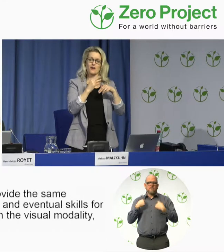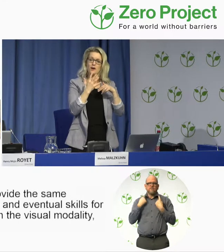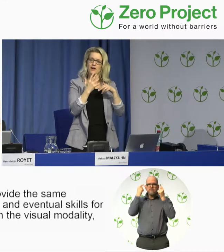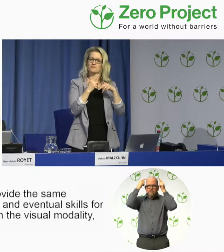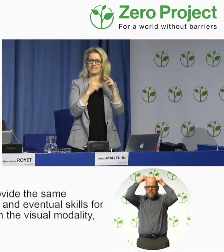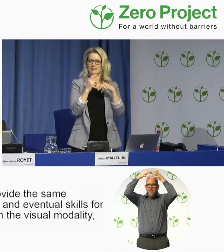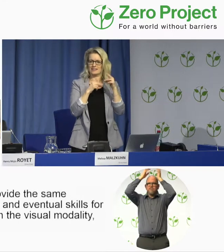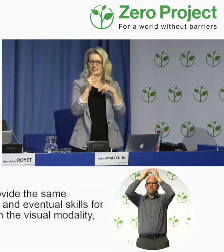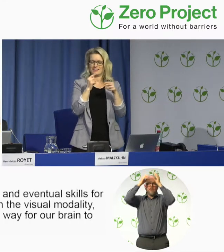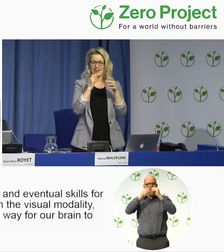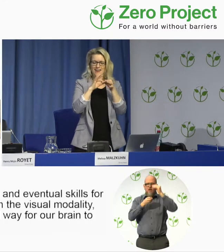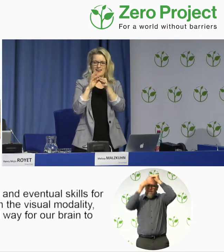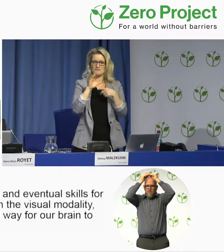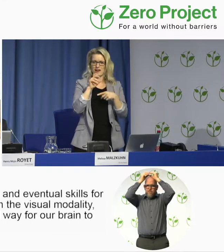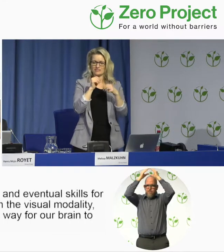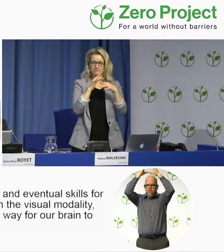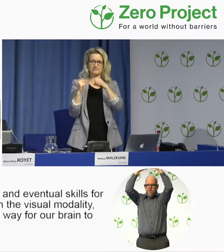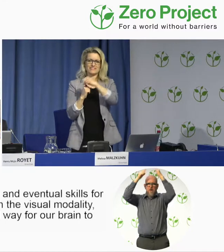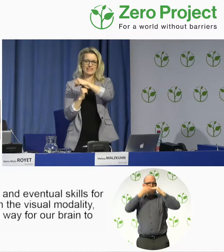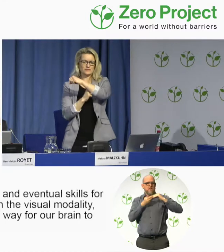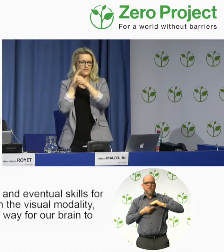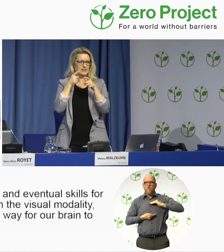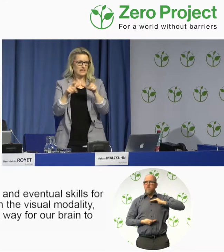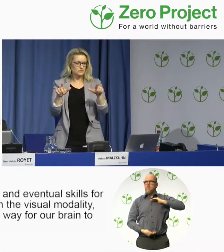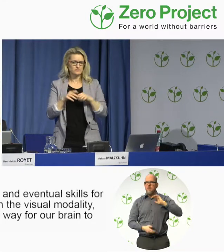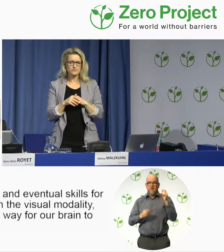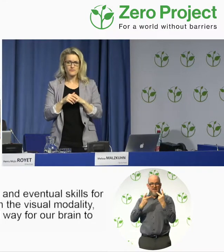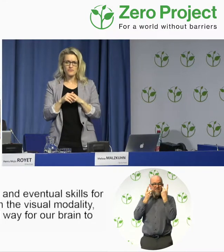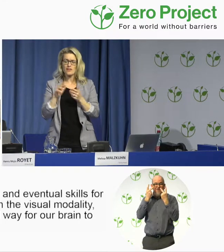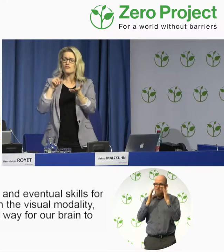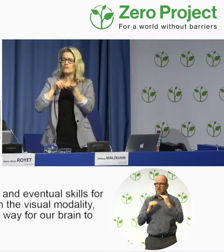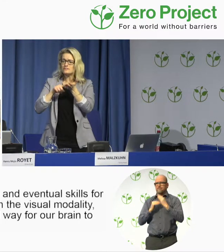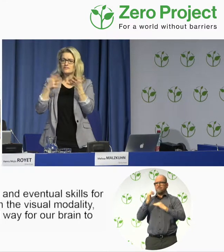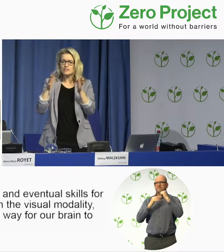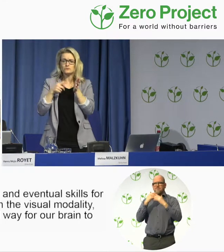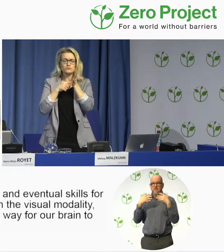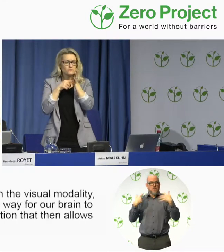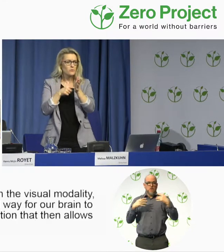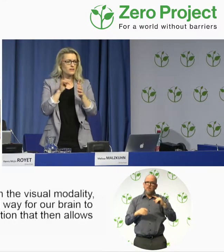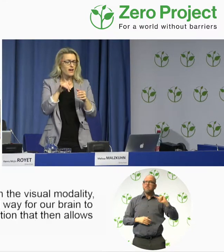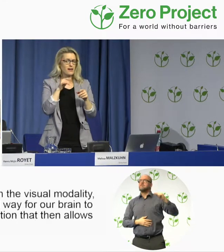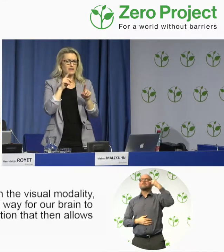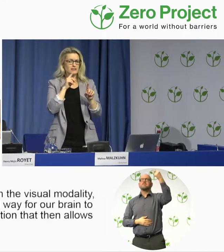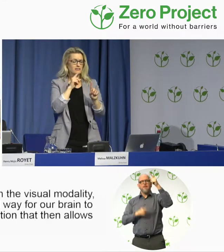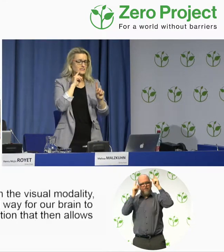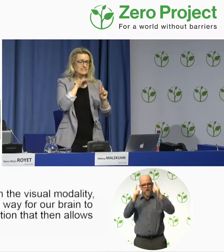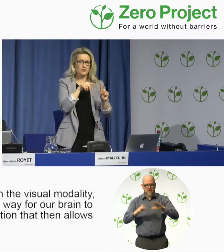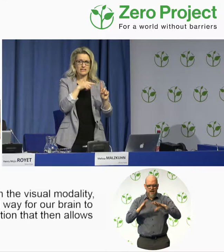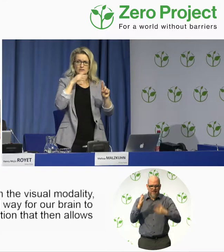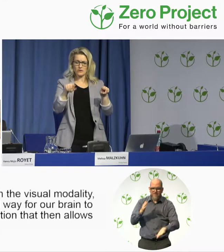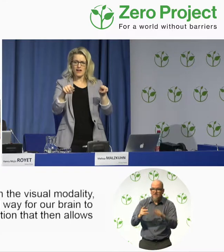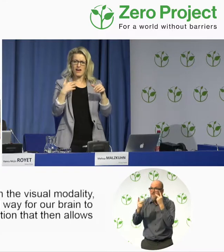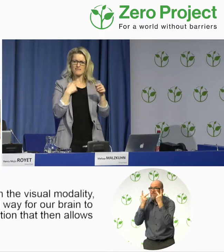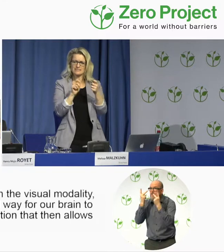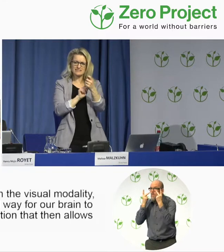way for our brain to absorb a visual language in order to give us a foundation that then allows us to place building blocks for